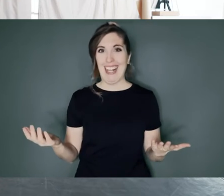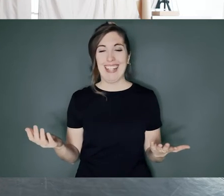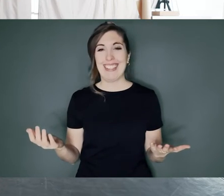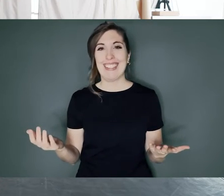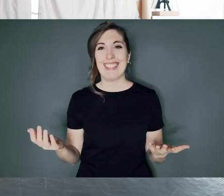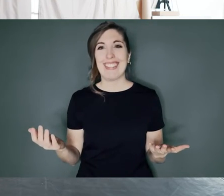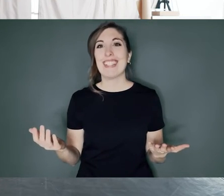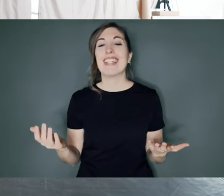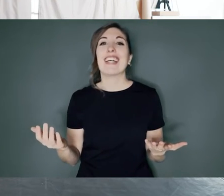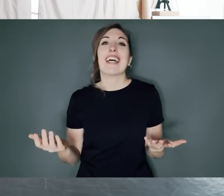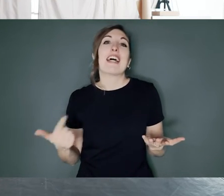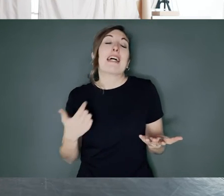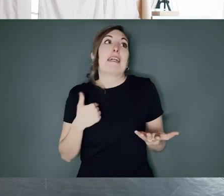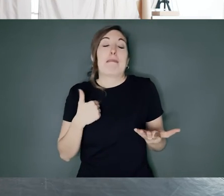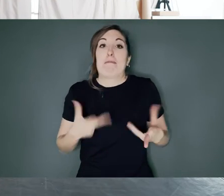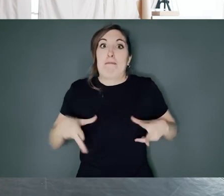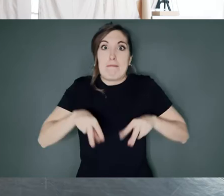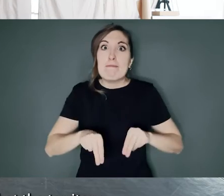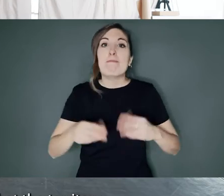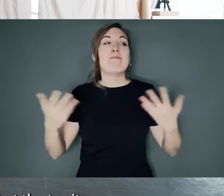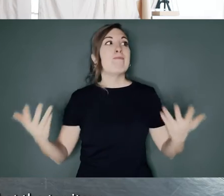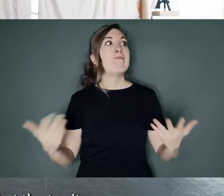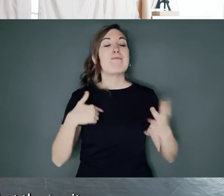something that cannot be avoided.